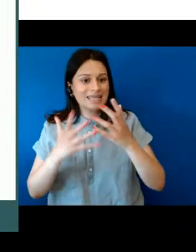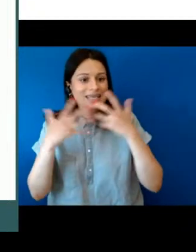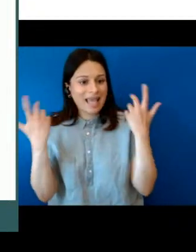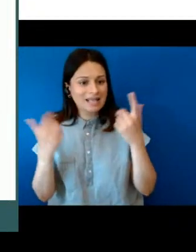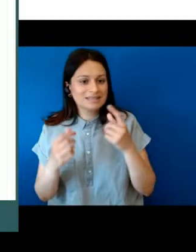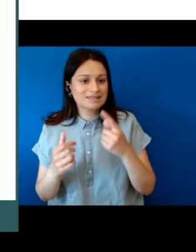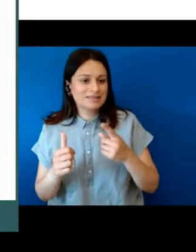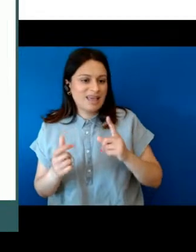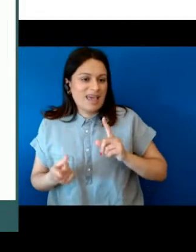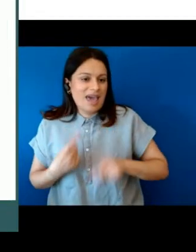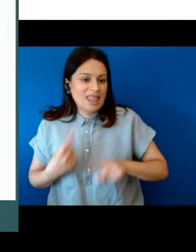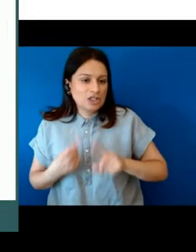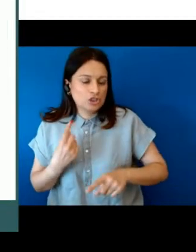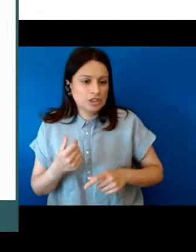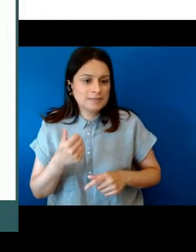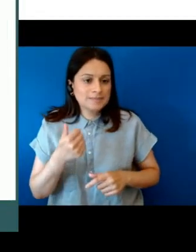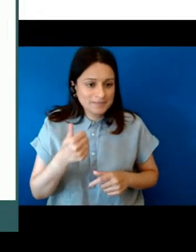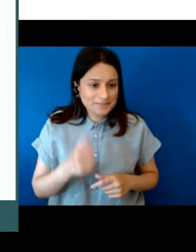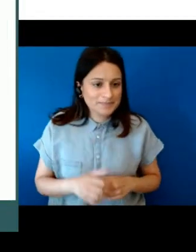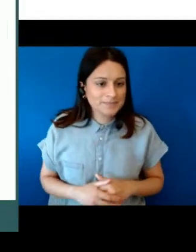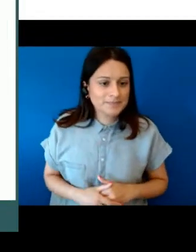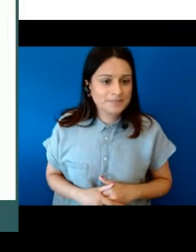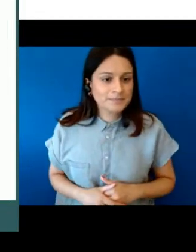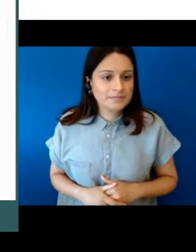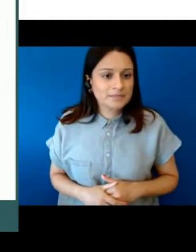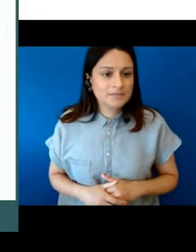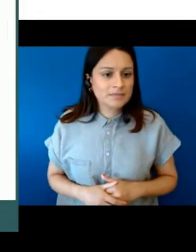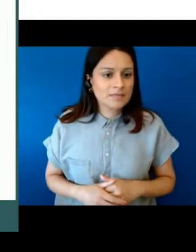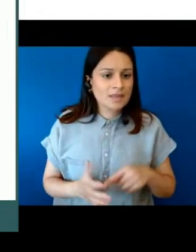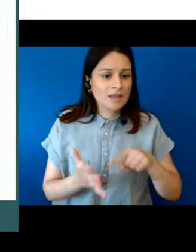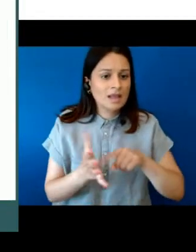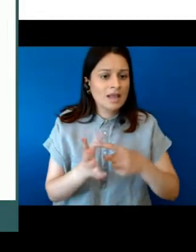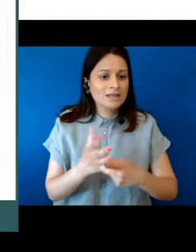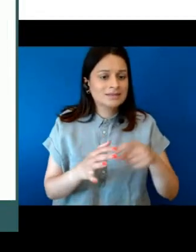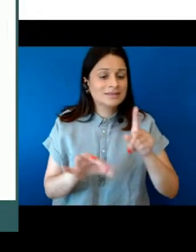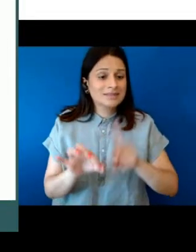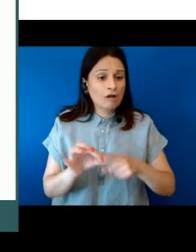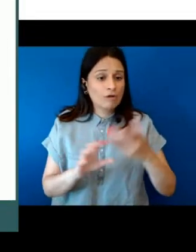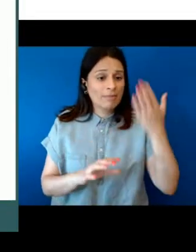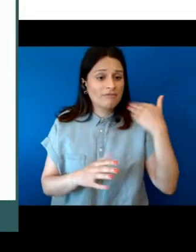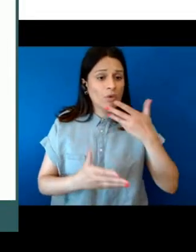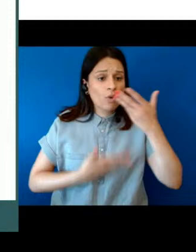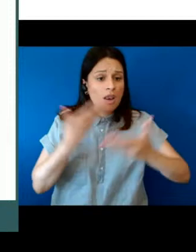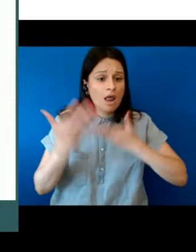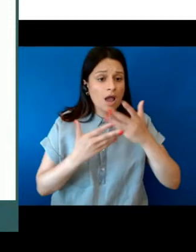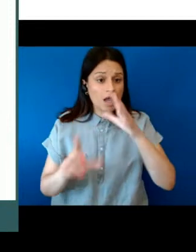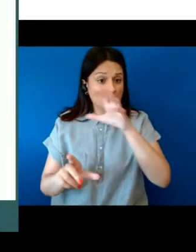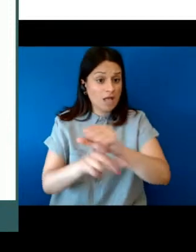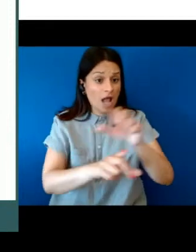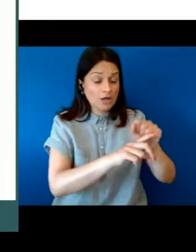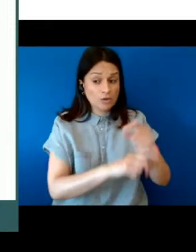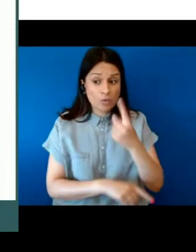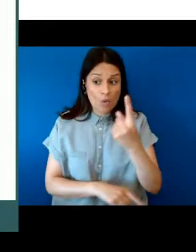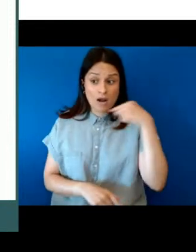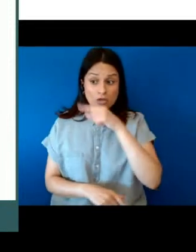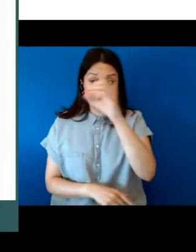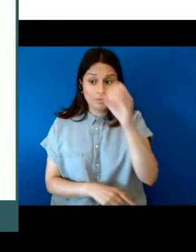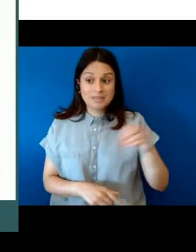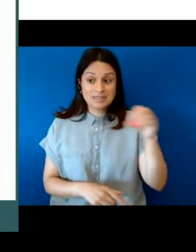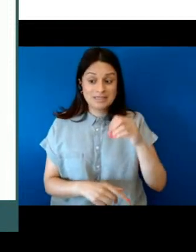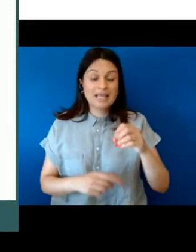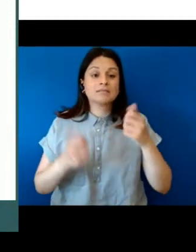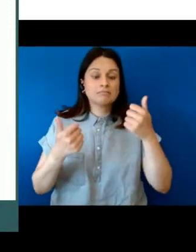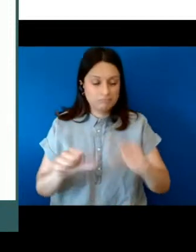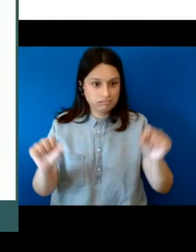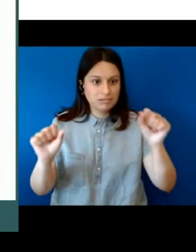we know that from what Tariq was saying, a diagnostic test is not 100% accurate. So before getting rid